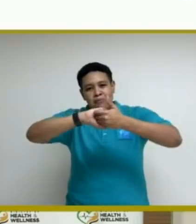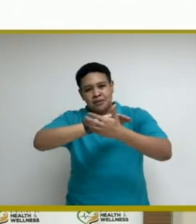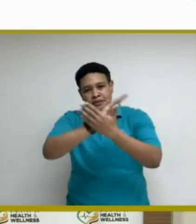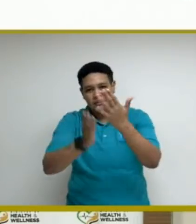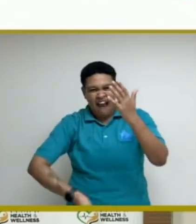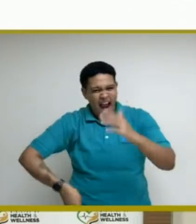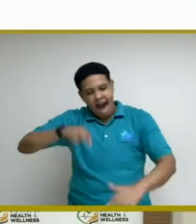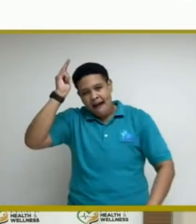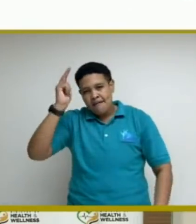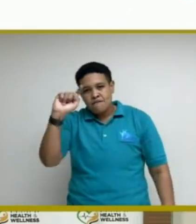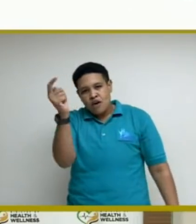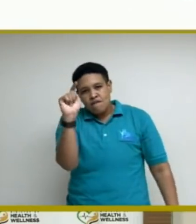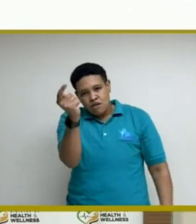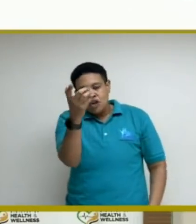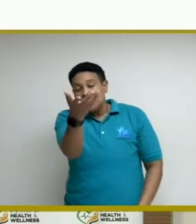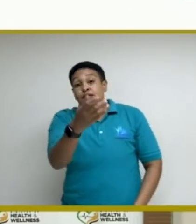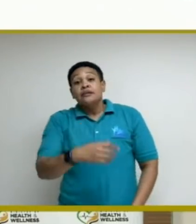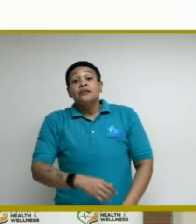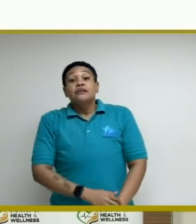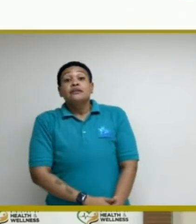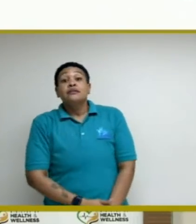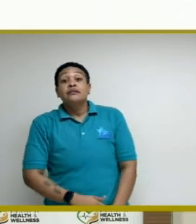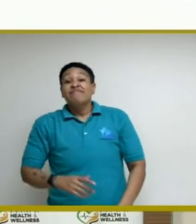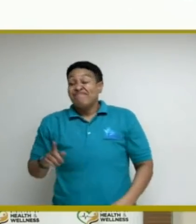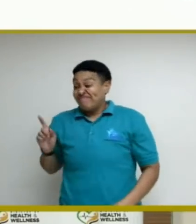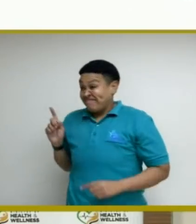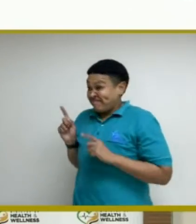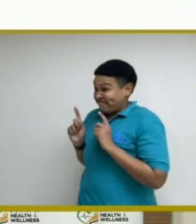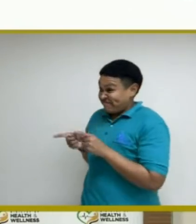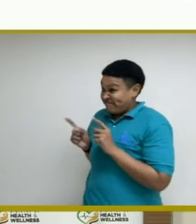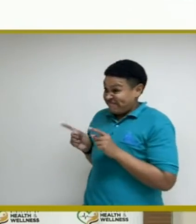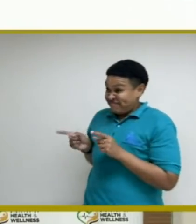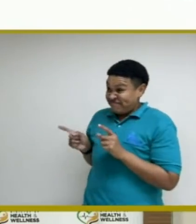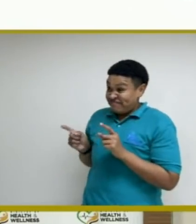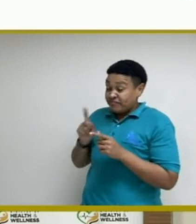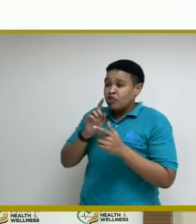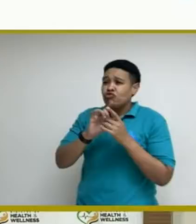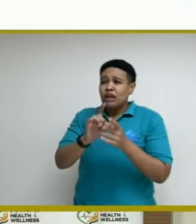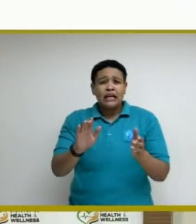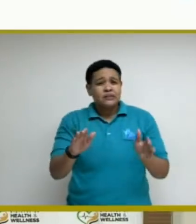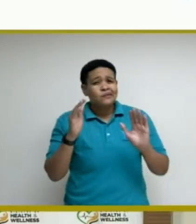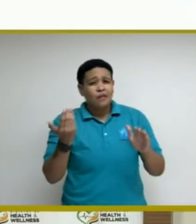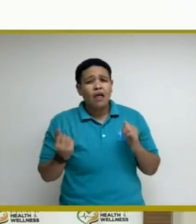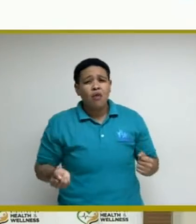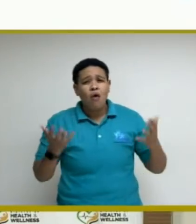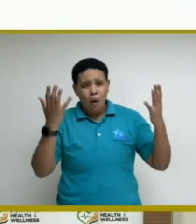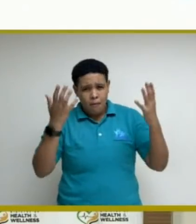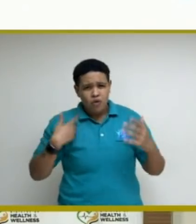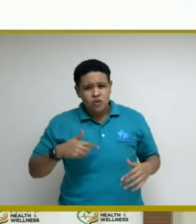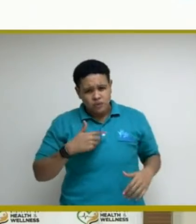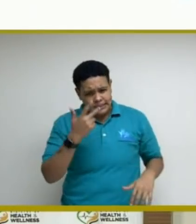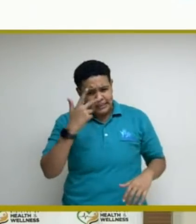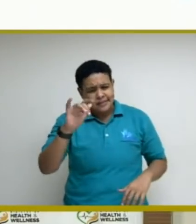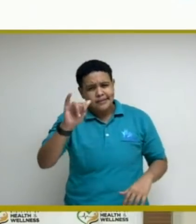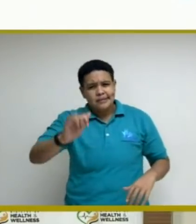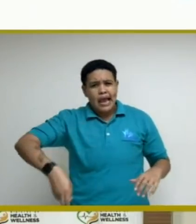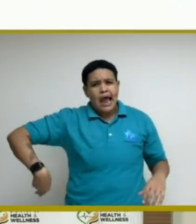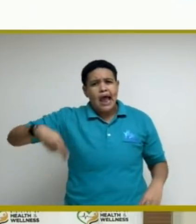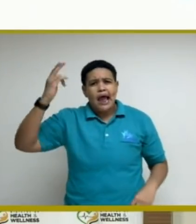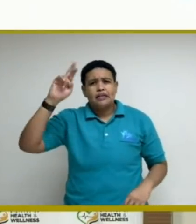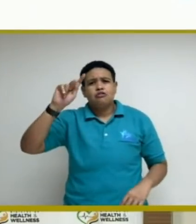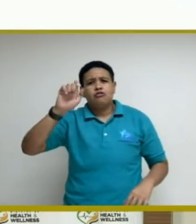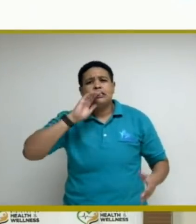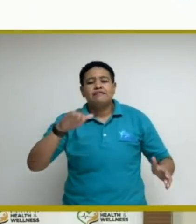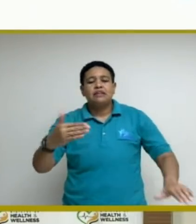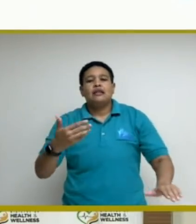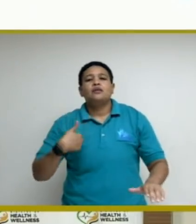Next slide. In terms of the number of deaths, we would see that the highest rates of